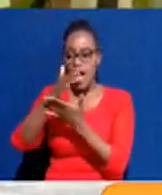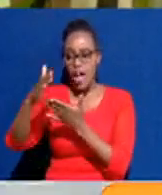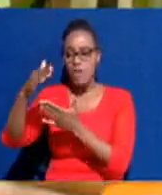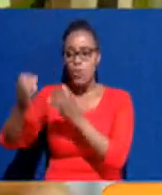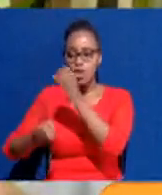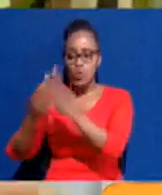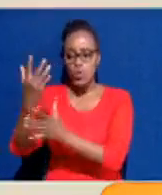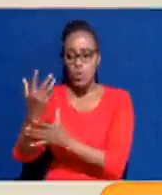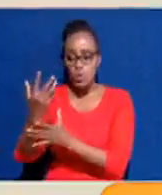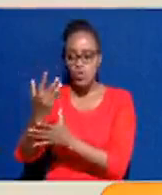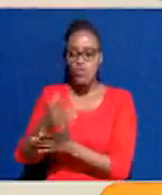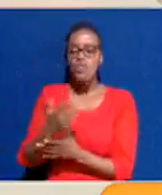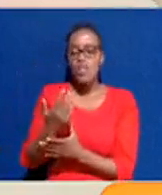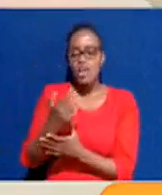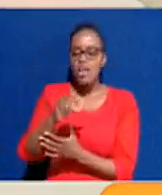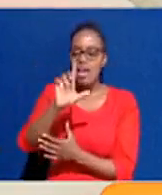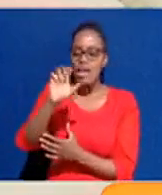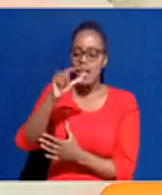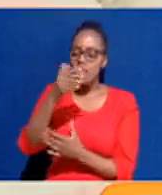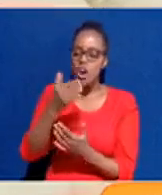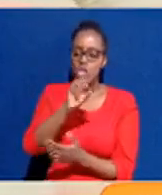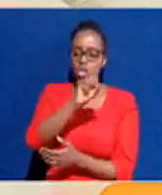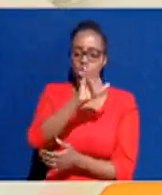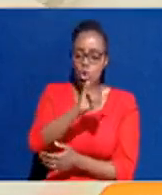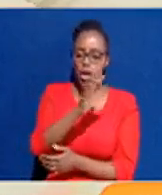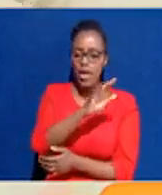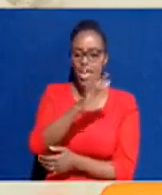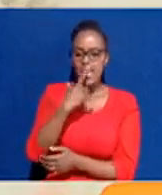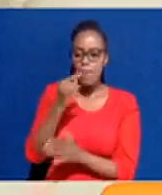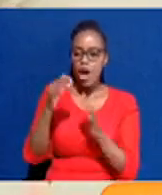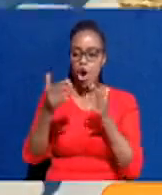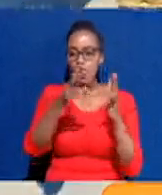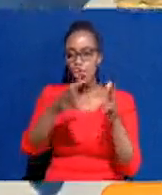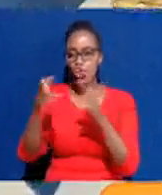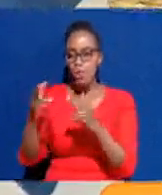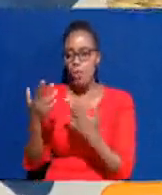grow legumes, either soybean or common beans.